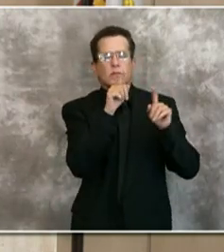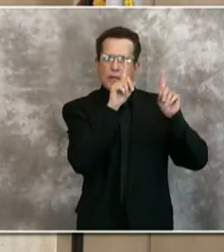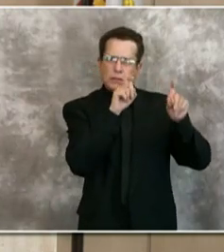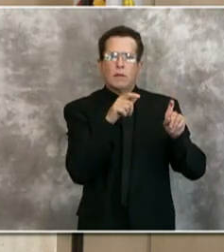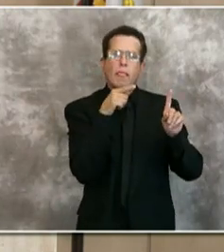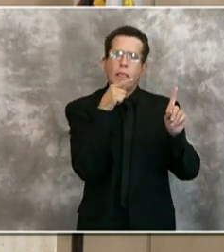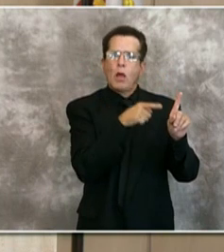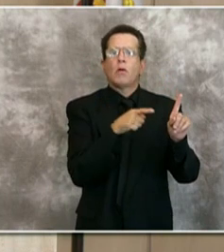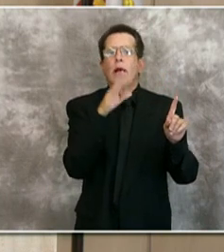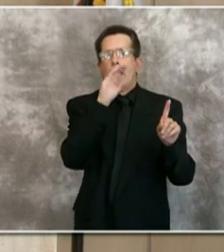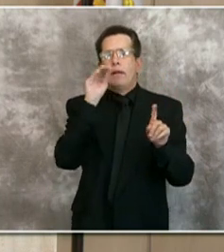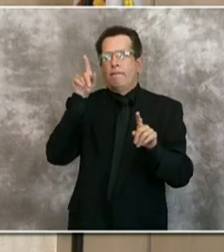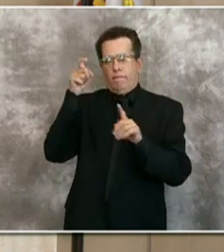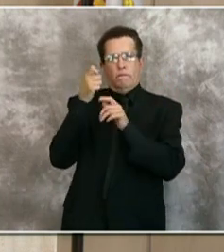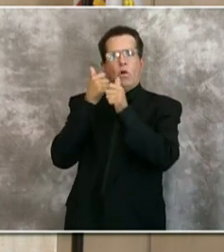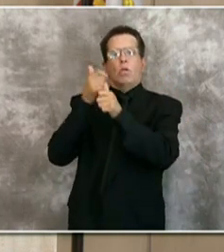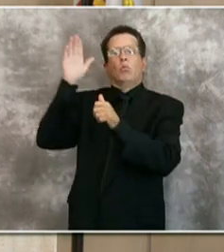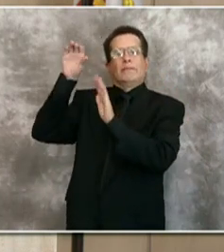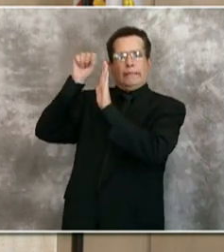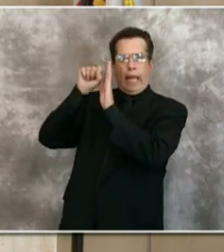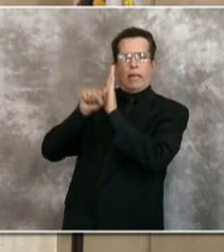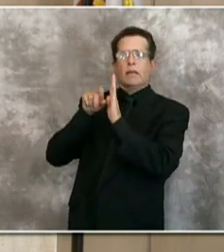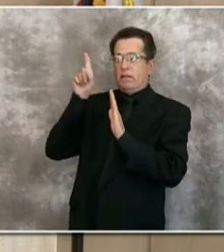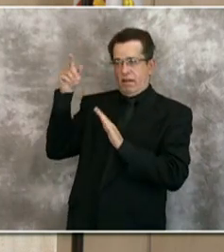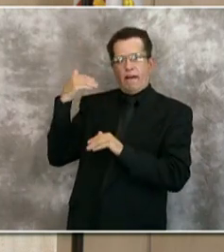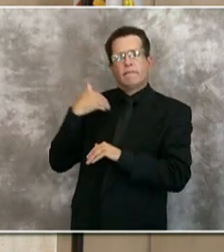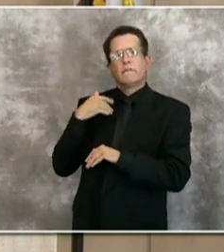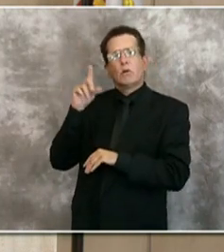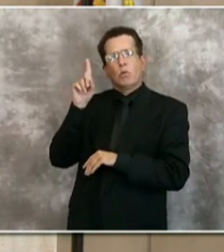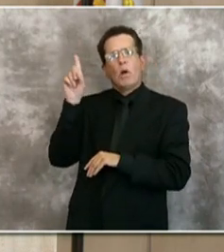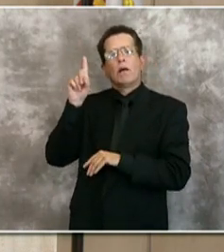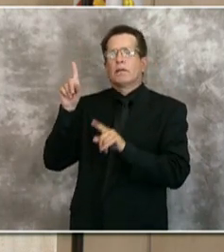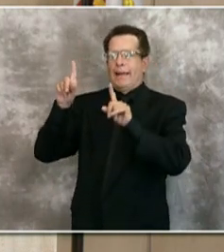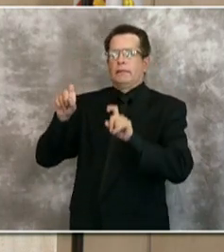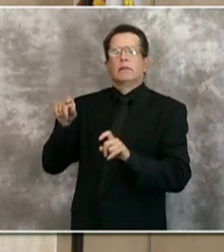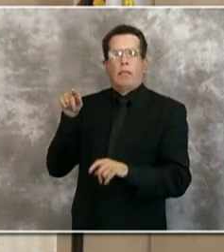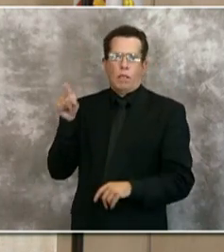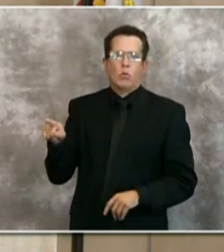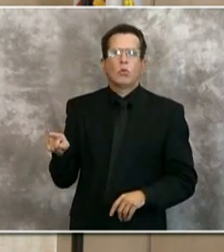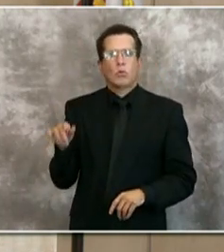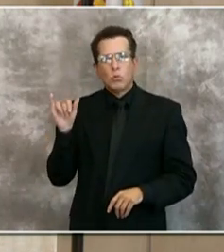facilitated by the state on behalf of the county.